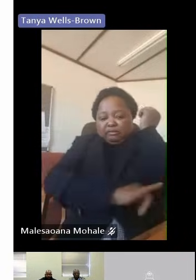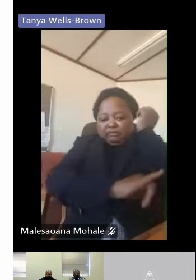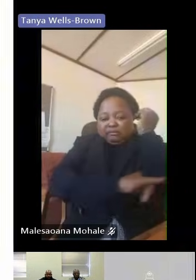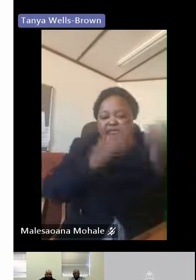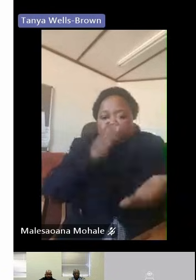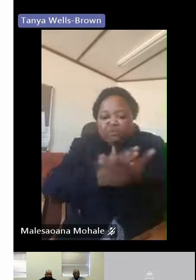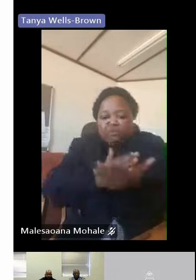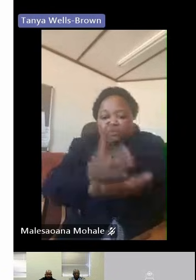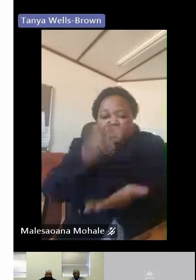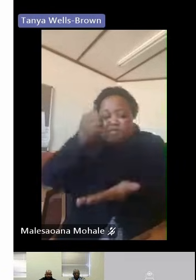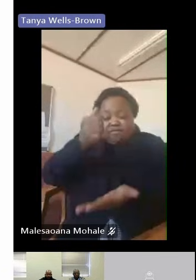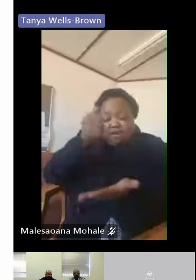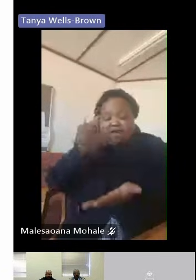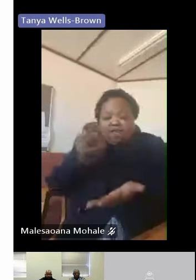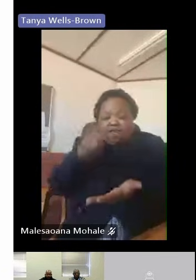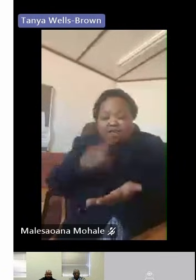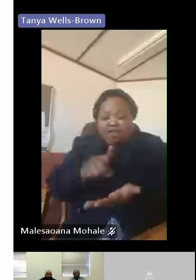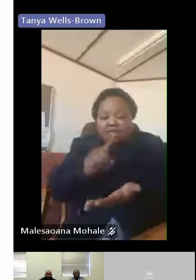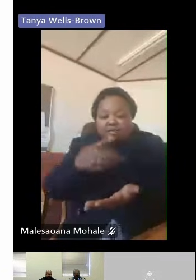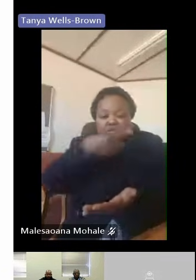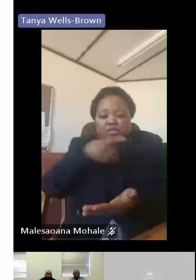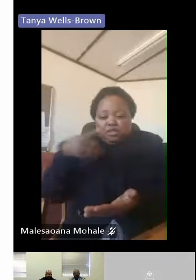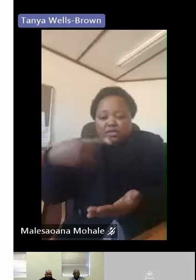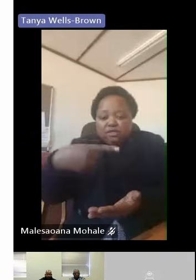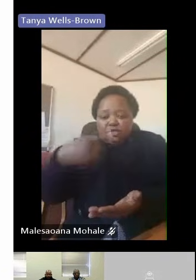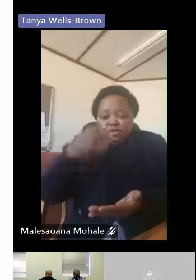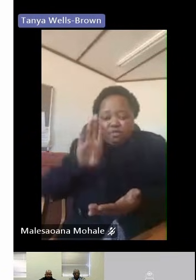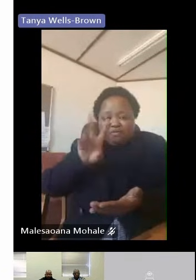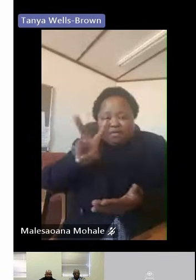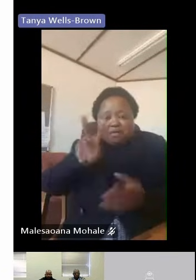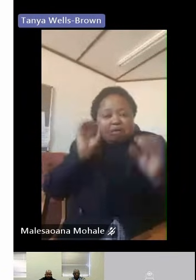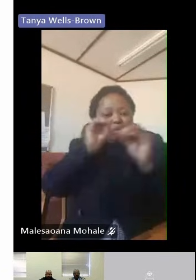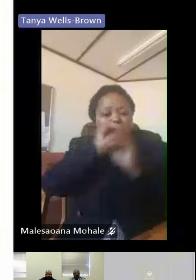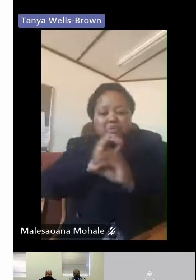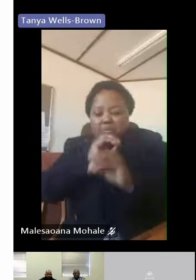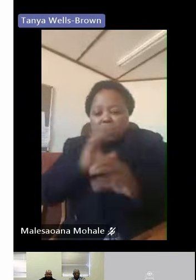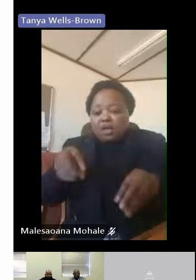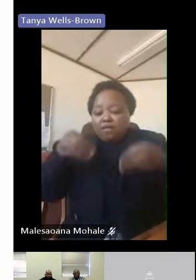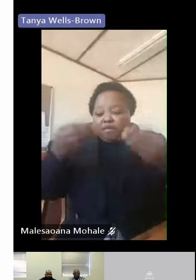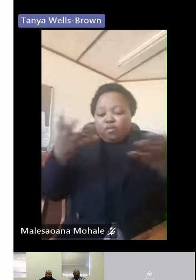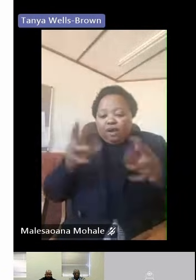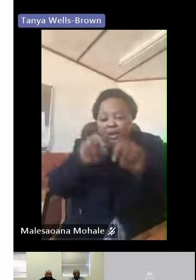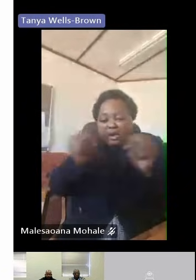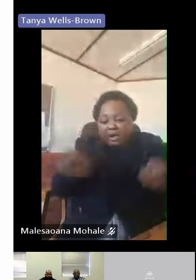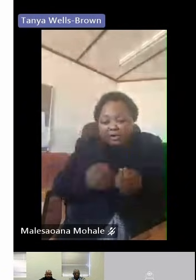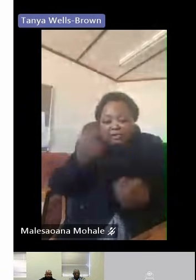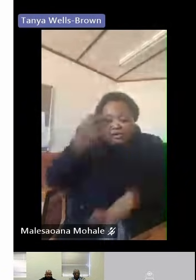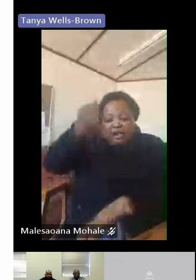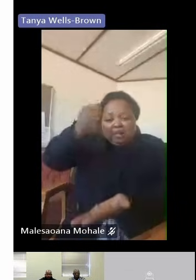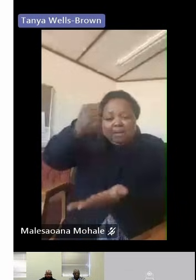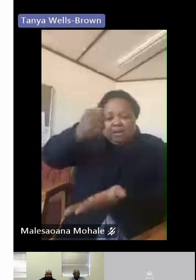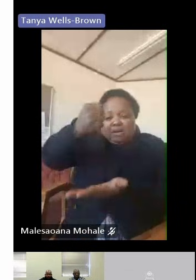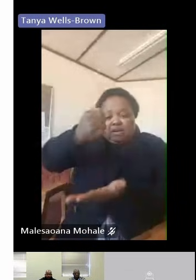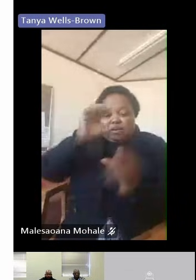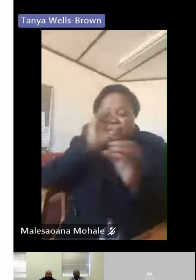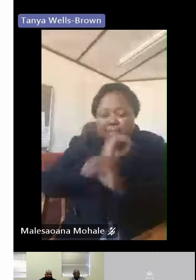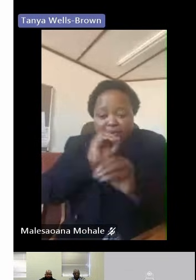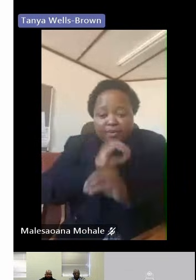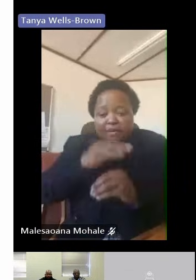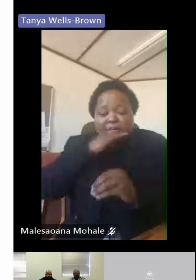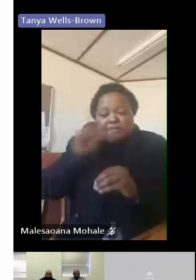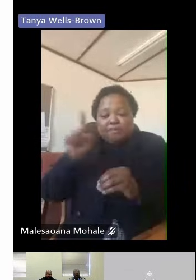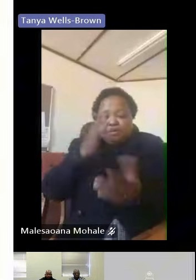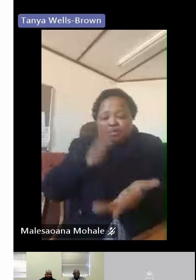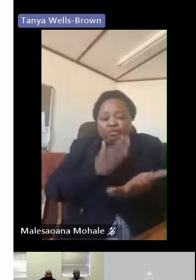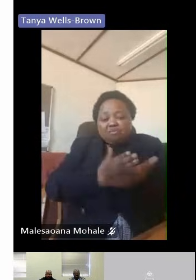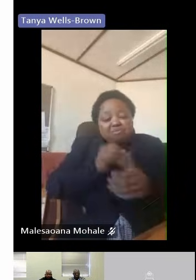violence. It's not allocated with the national budget, and so there's no inability to scale, there's no continuity,